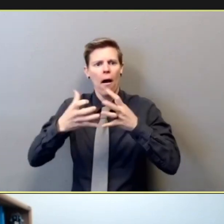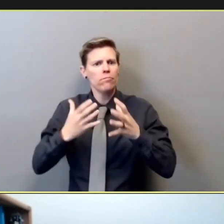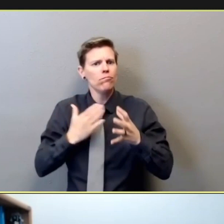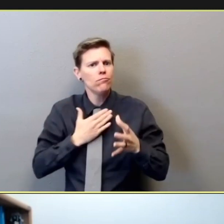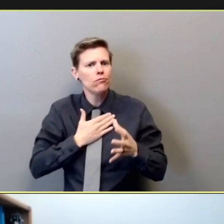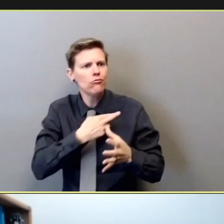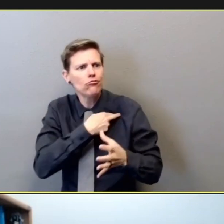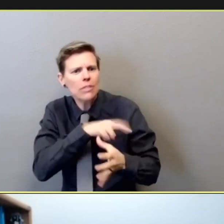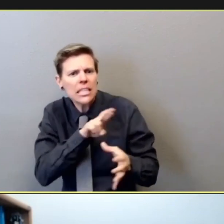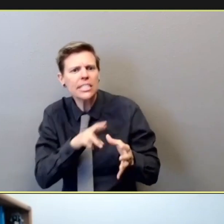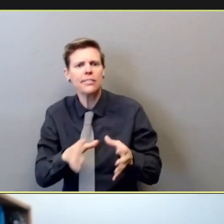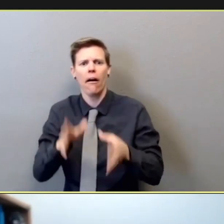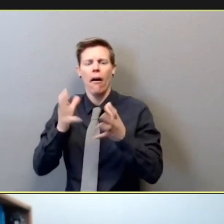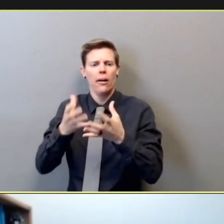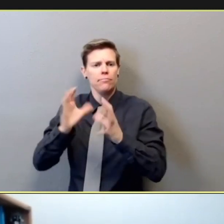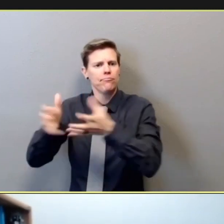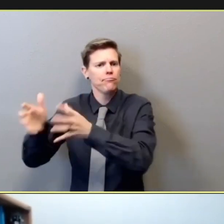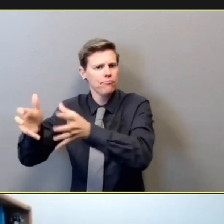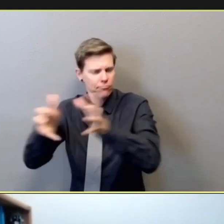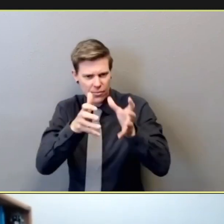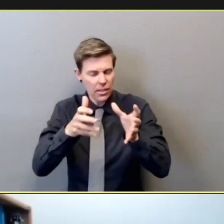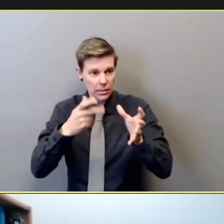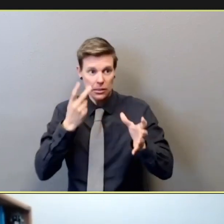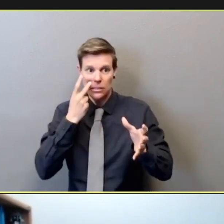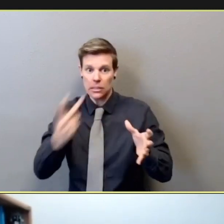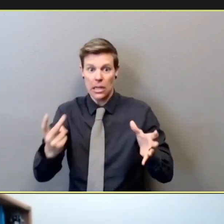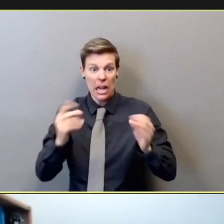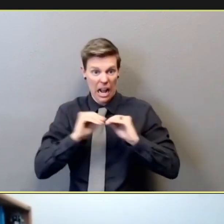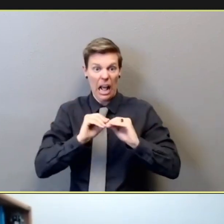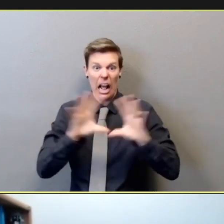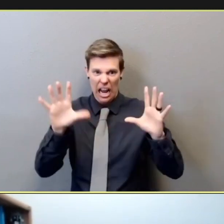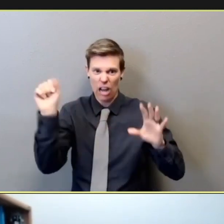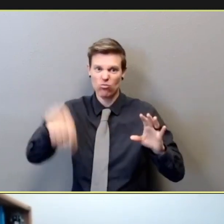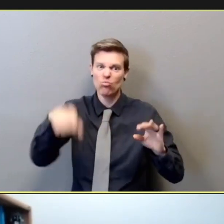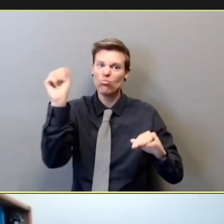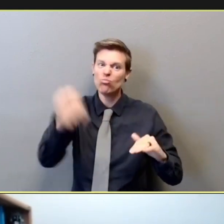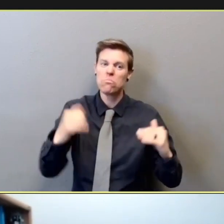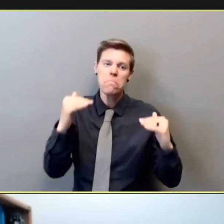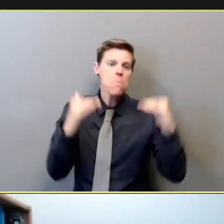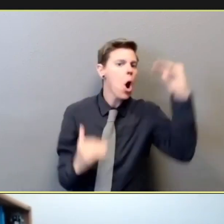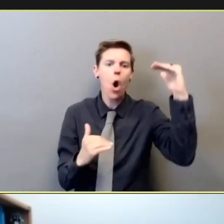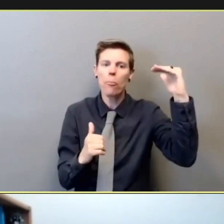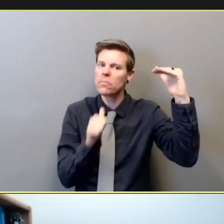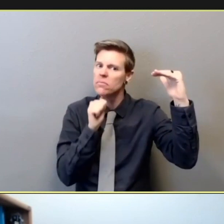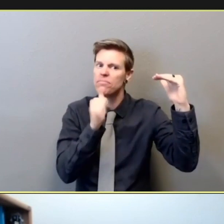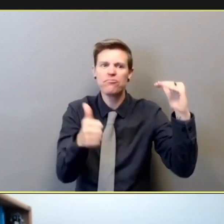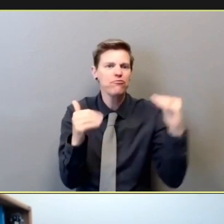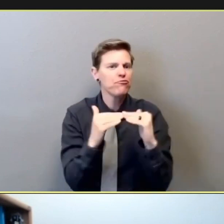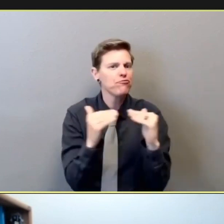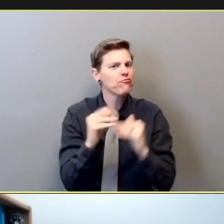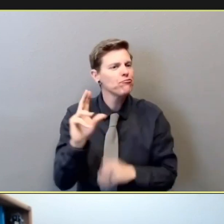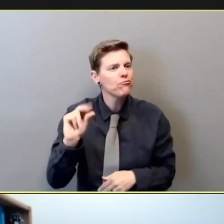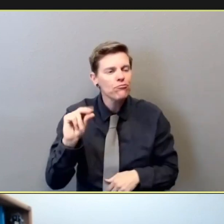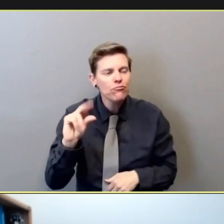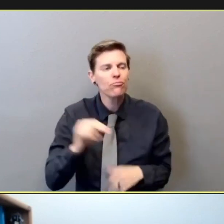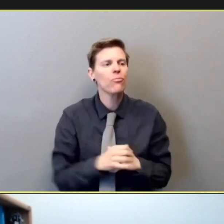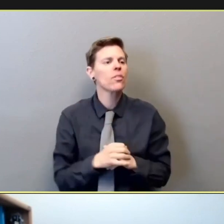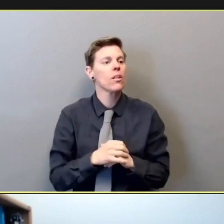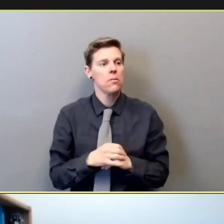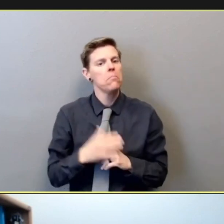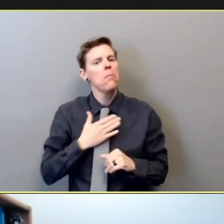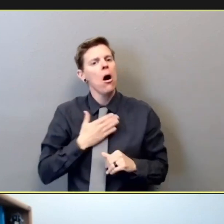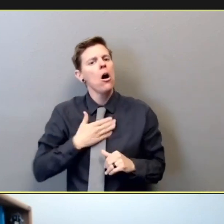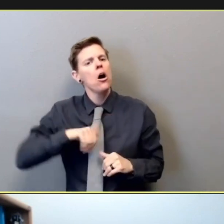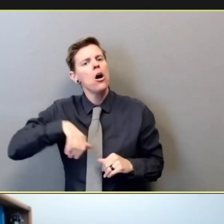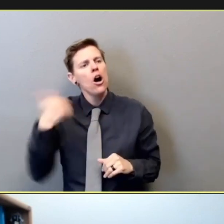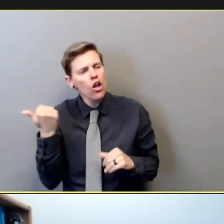really profound inequities that I hope that we can see improvement in. The other comment I would make is